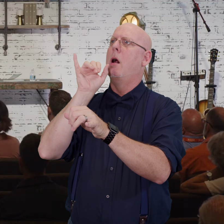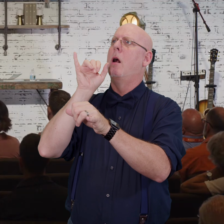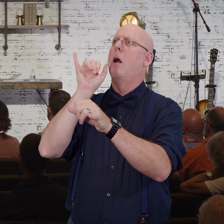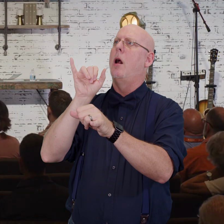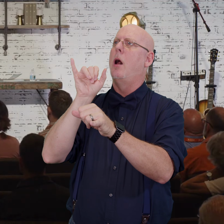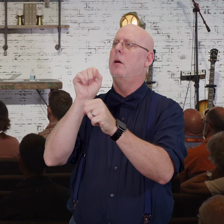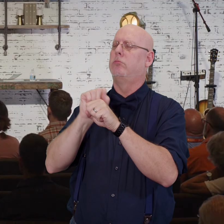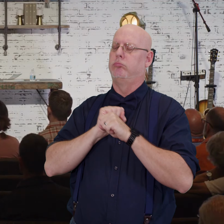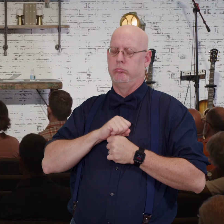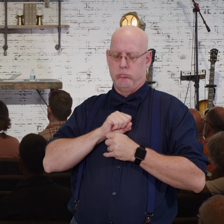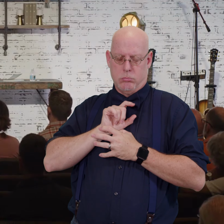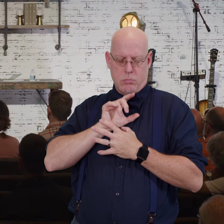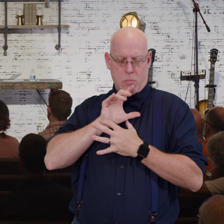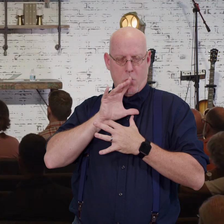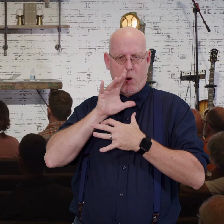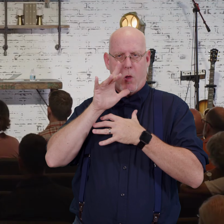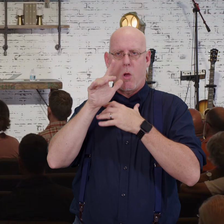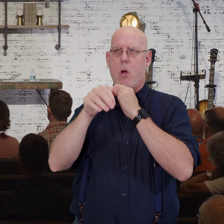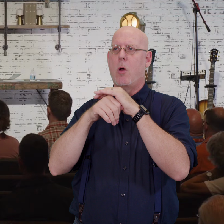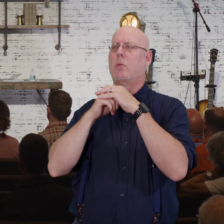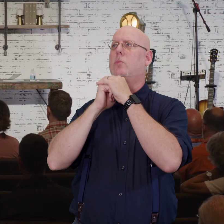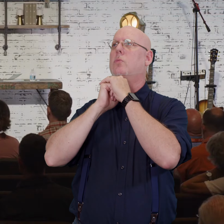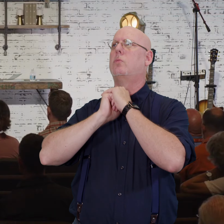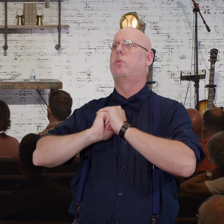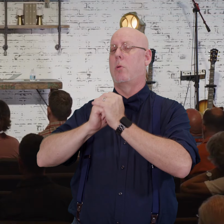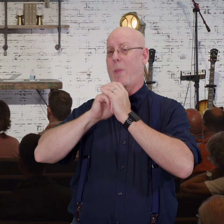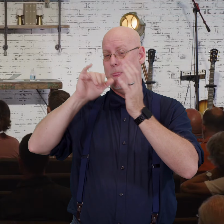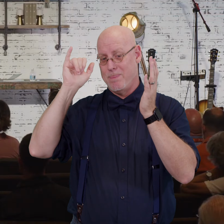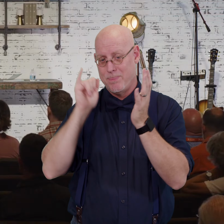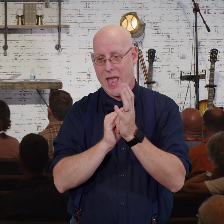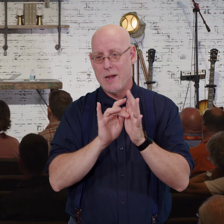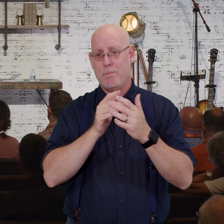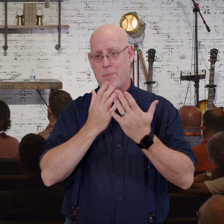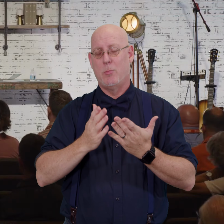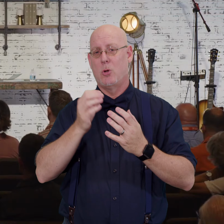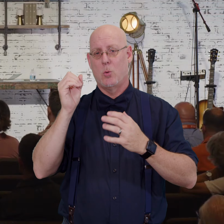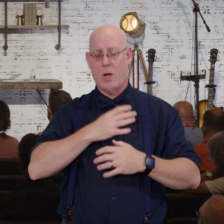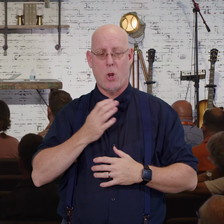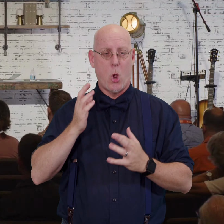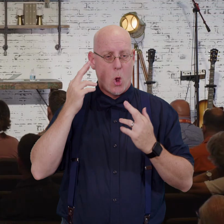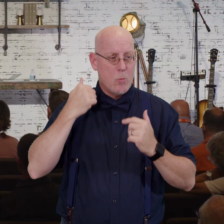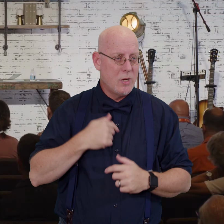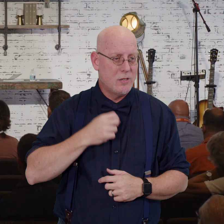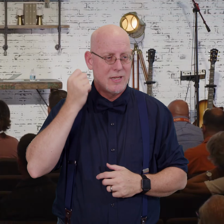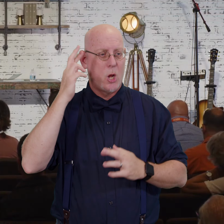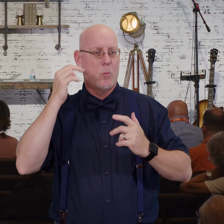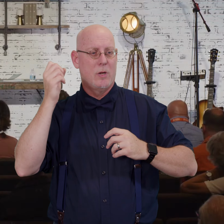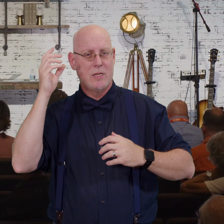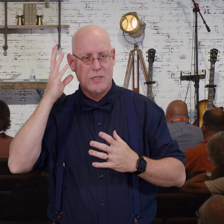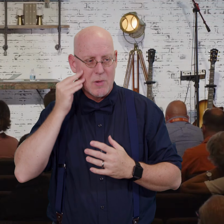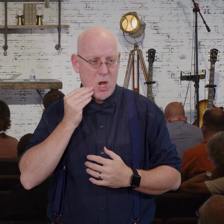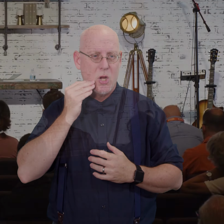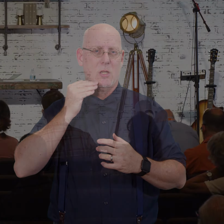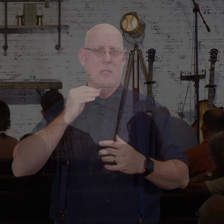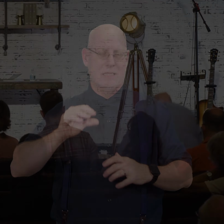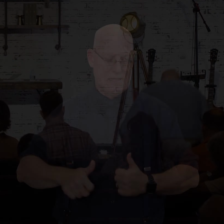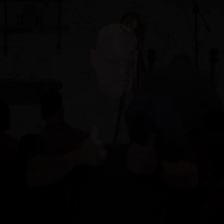that it overflows. That's biblical grace. And I hope that we understand, I hope we experience, I hope we walk in it.